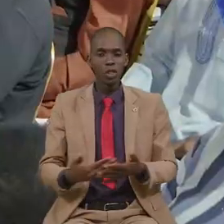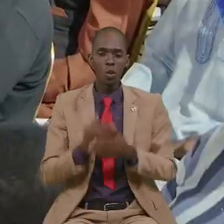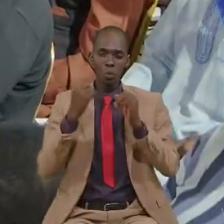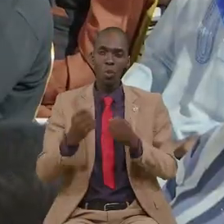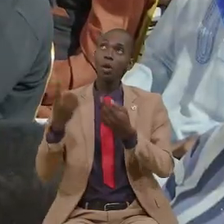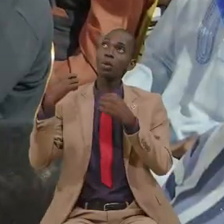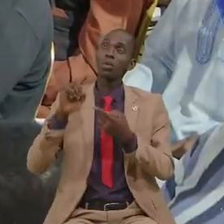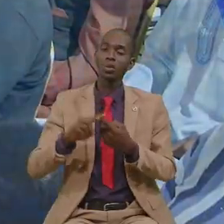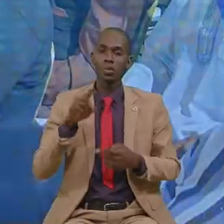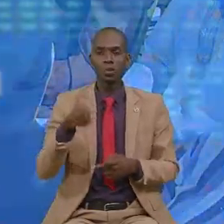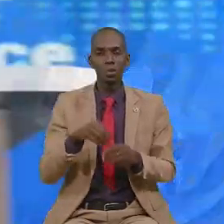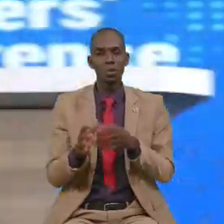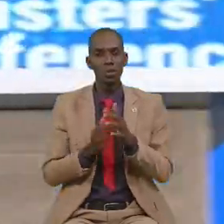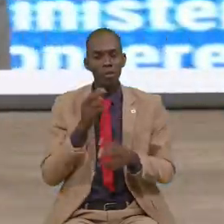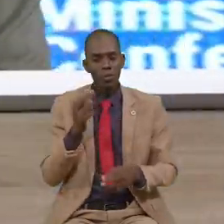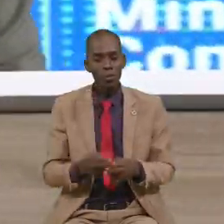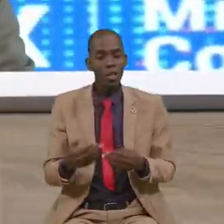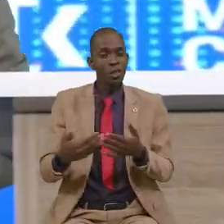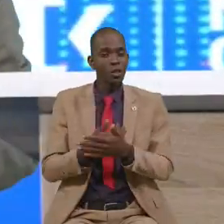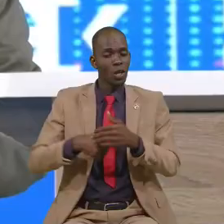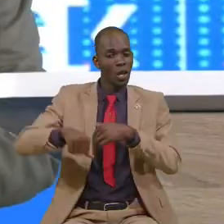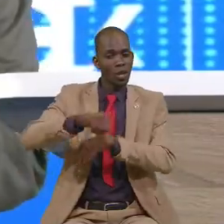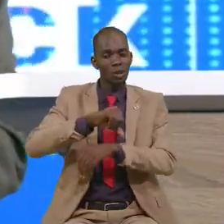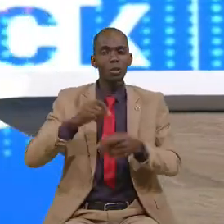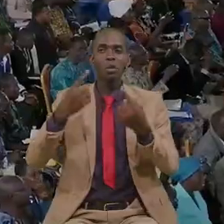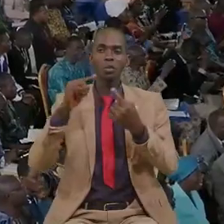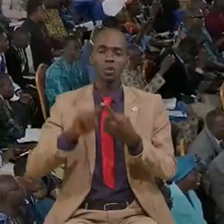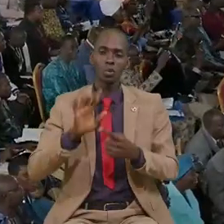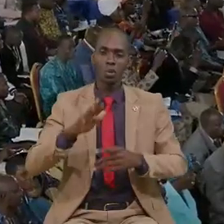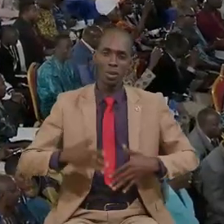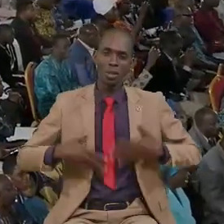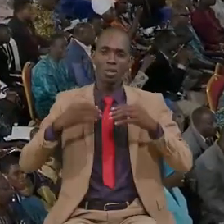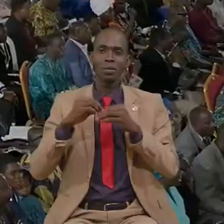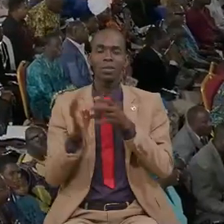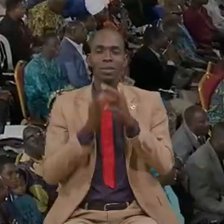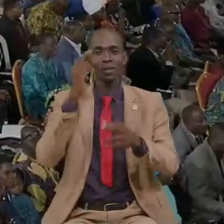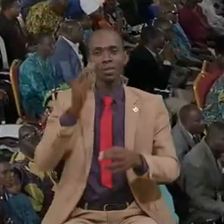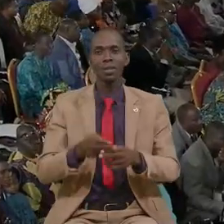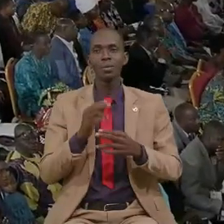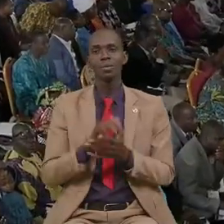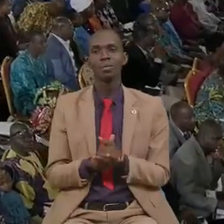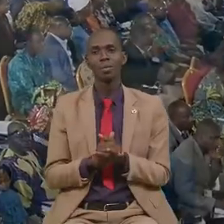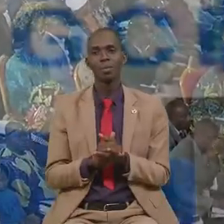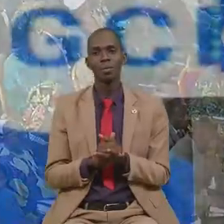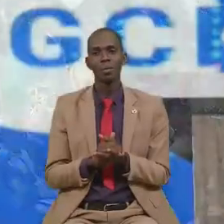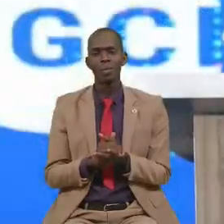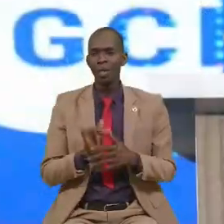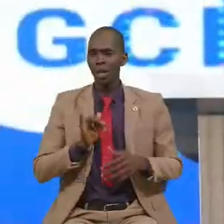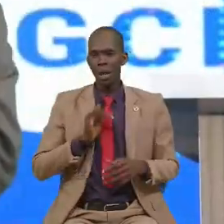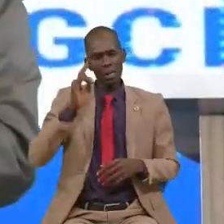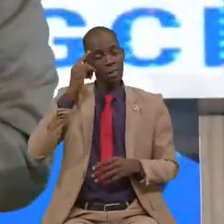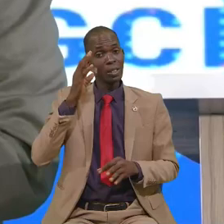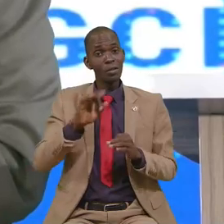authority anointing coming upon your life in Jesus' name. I think if anybody should retire,